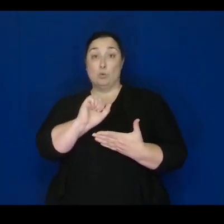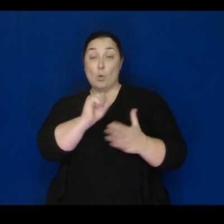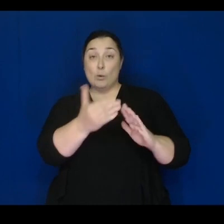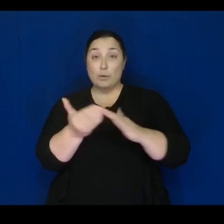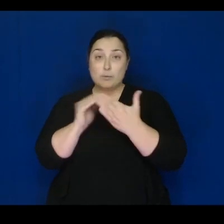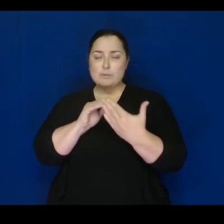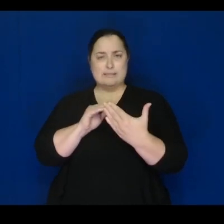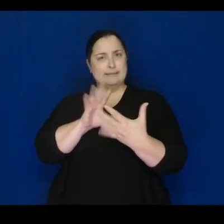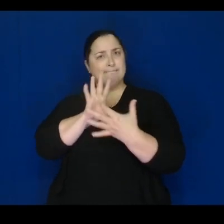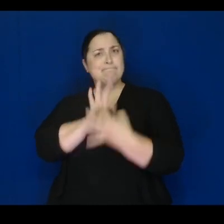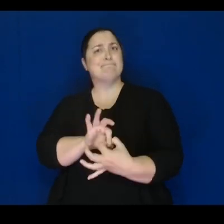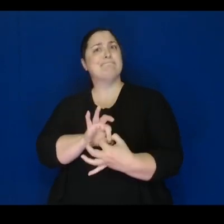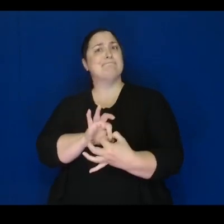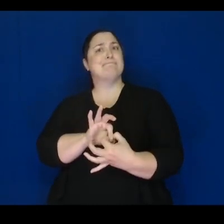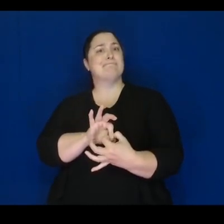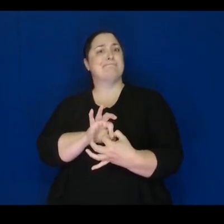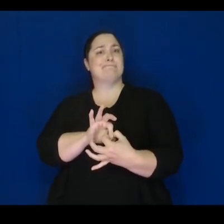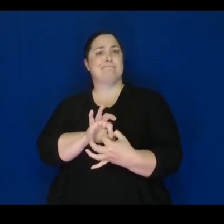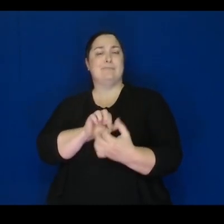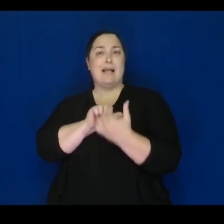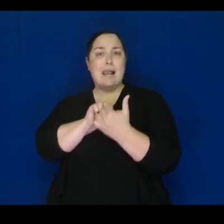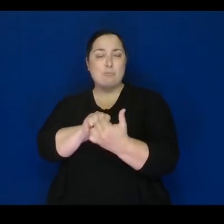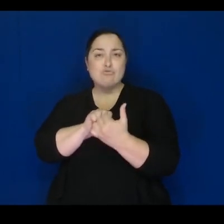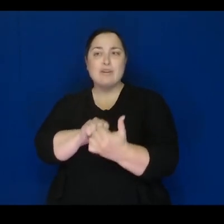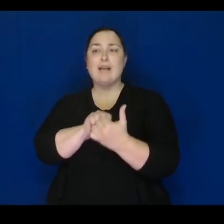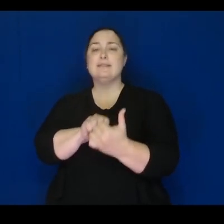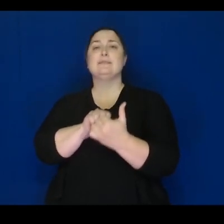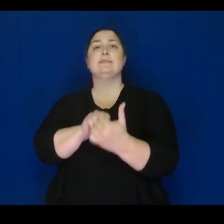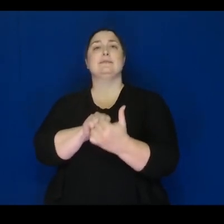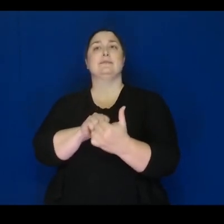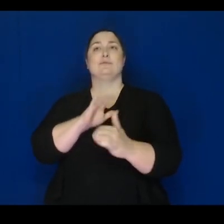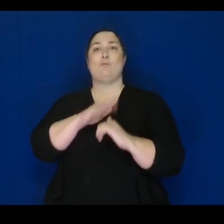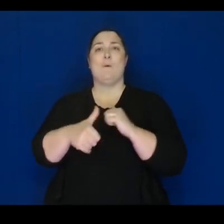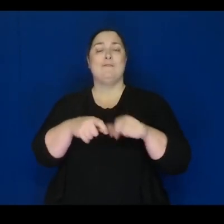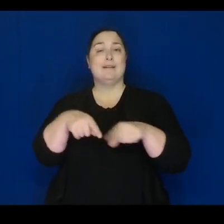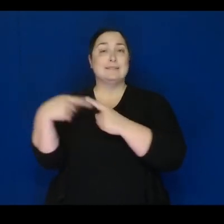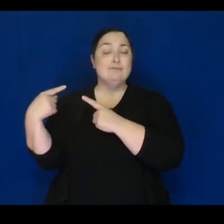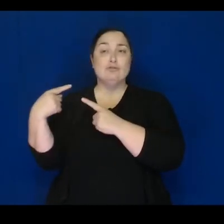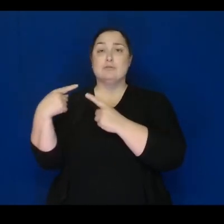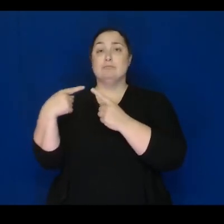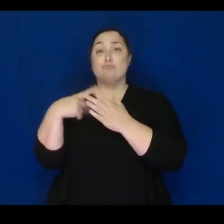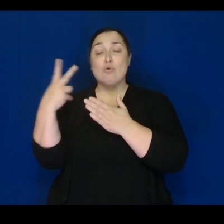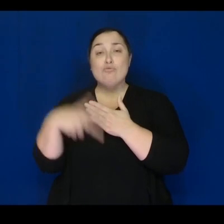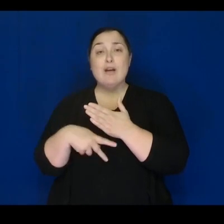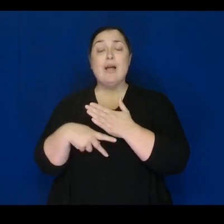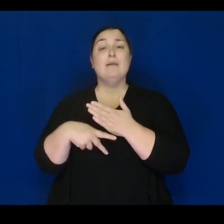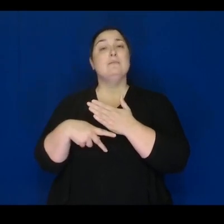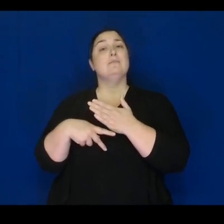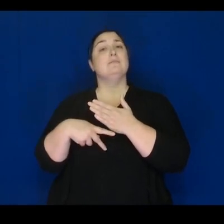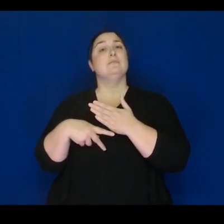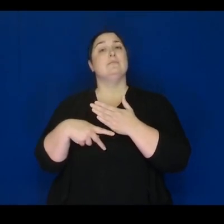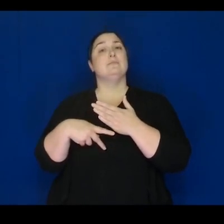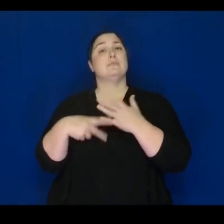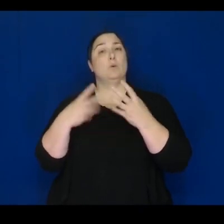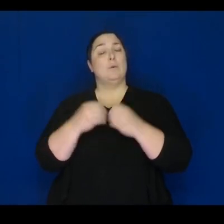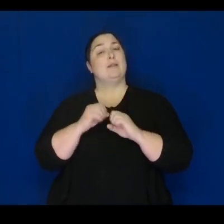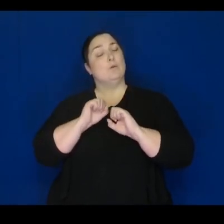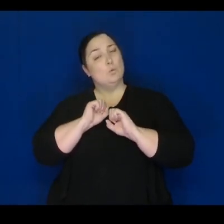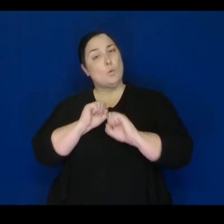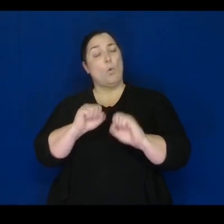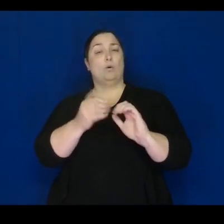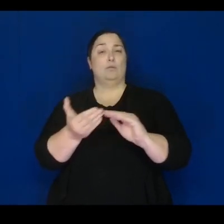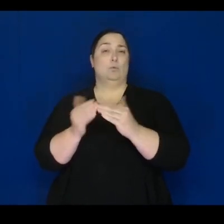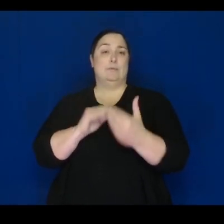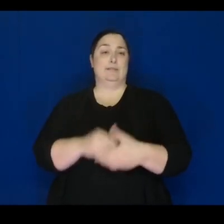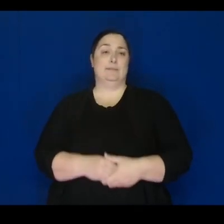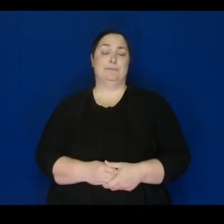which you live to collaborate on various programs and things like that with your community. And